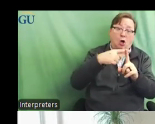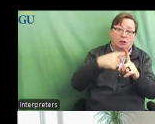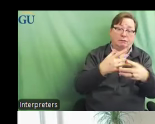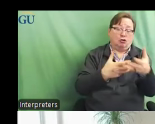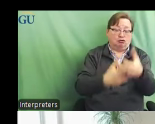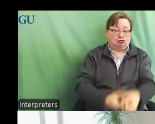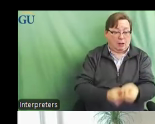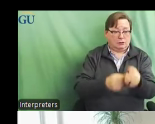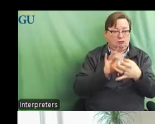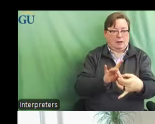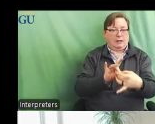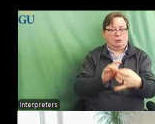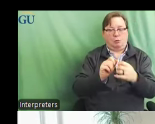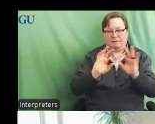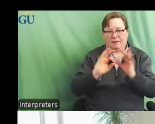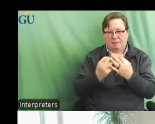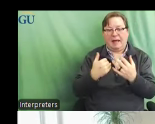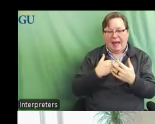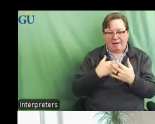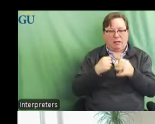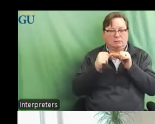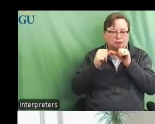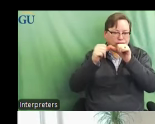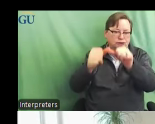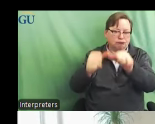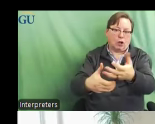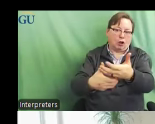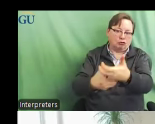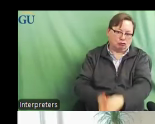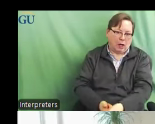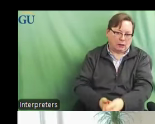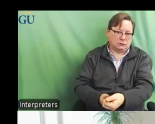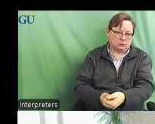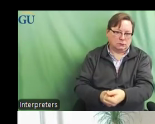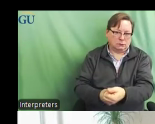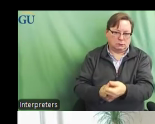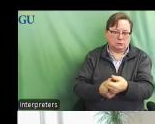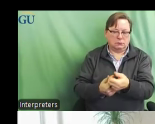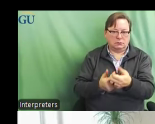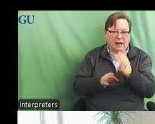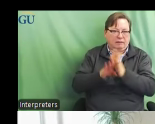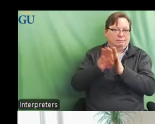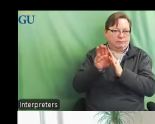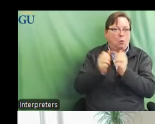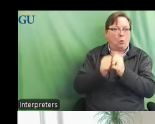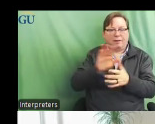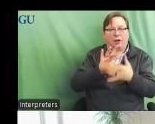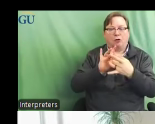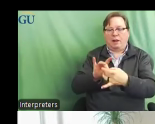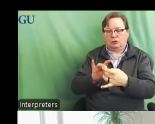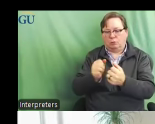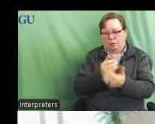with family, having that ongoing trust that forms with the relationships.